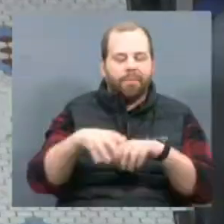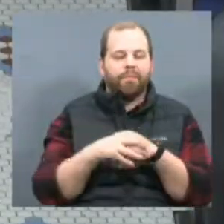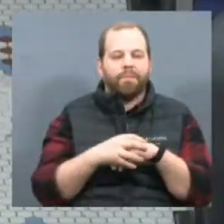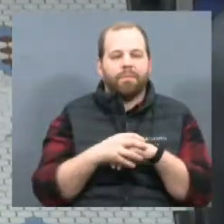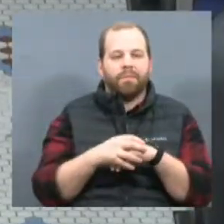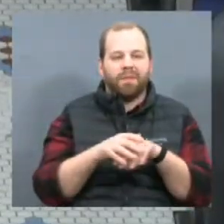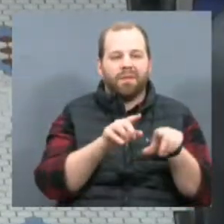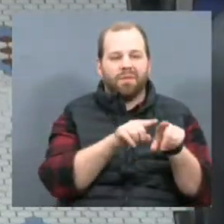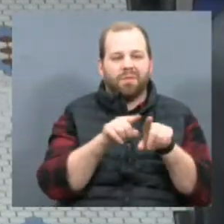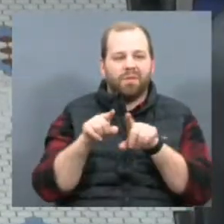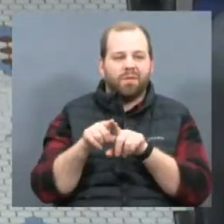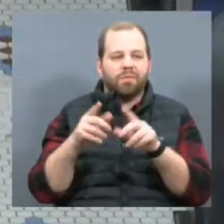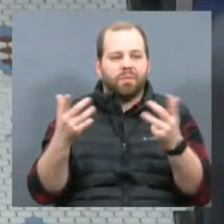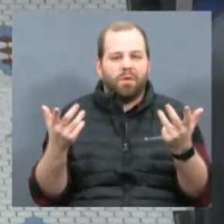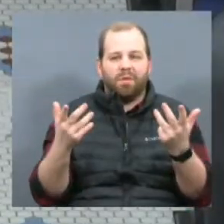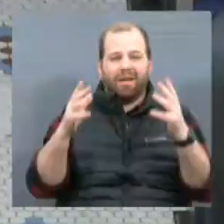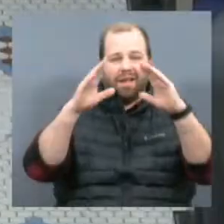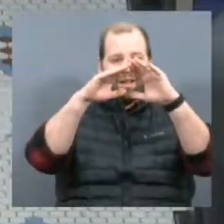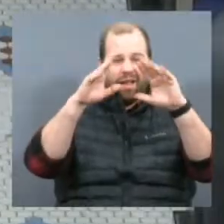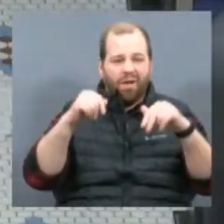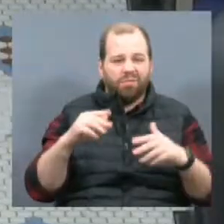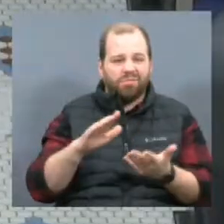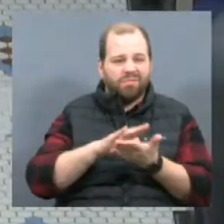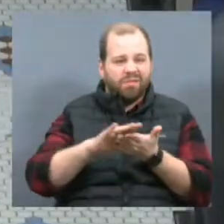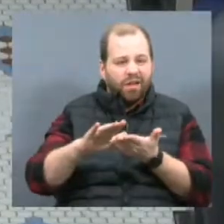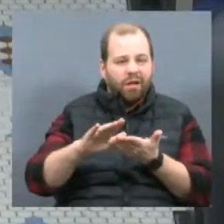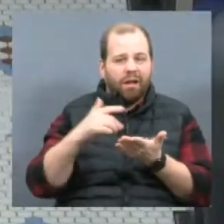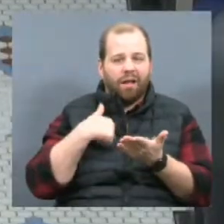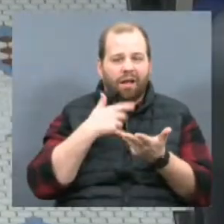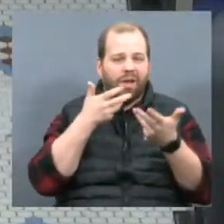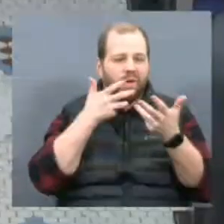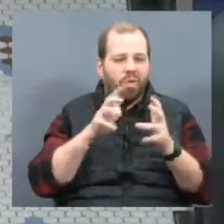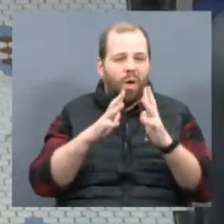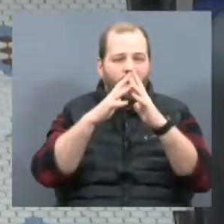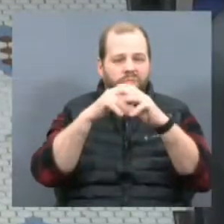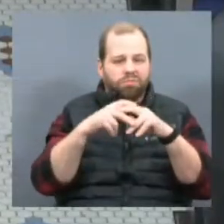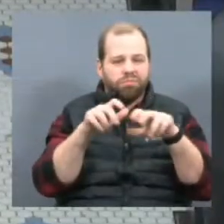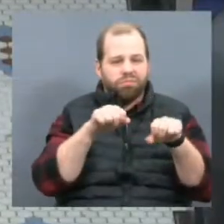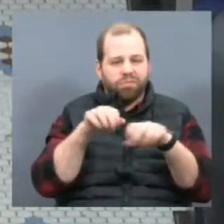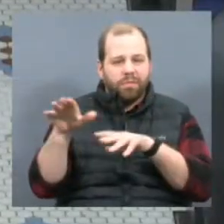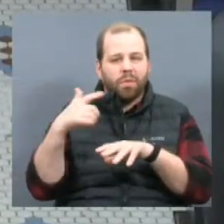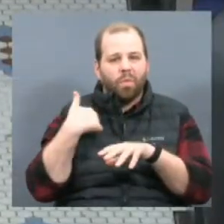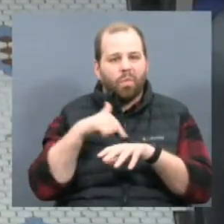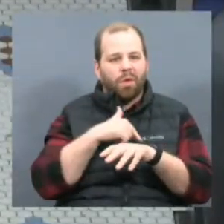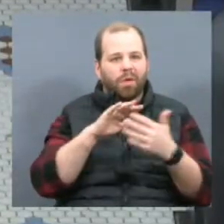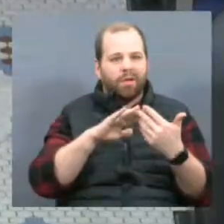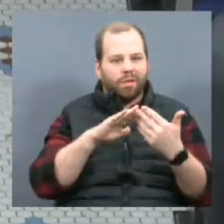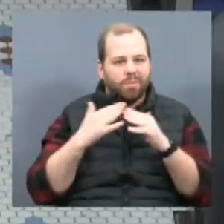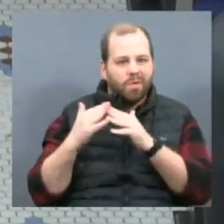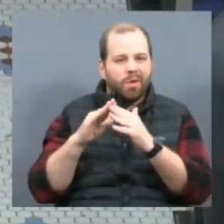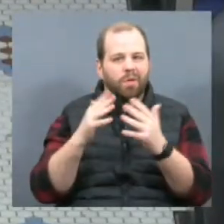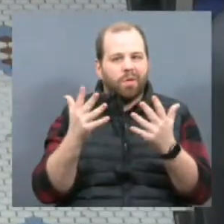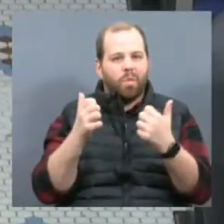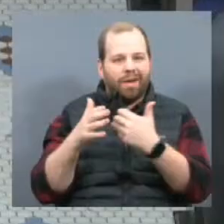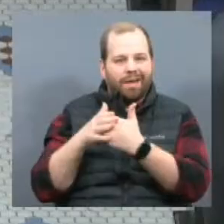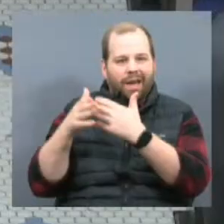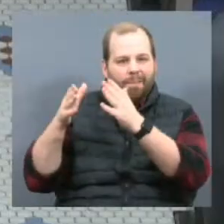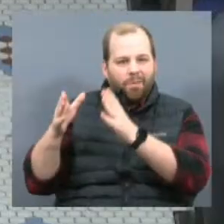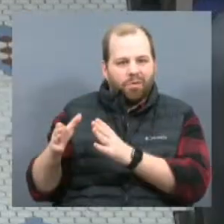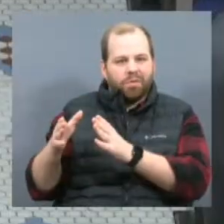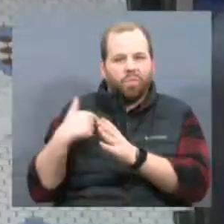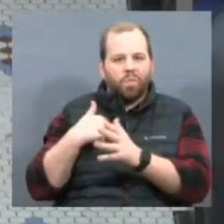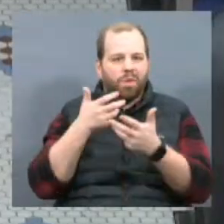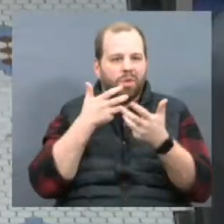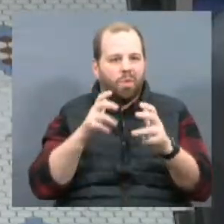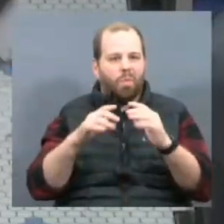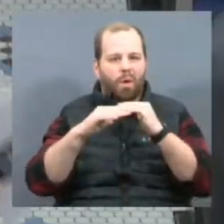totally against tearing down perfectly good houses in Hillcrest. We're a neighborhood. We want to have neighbors that we know. We don't want to have asphalt. Thank